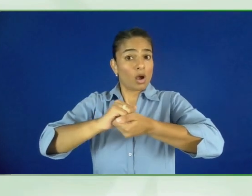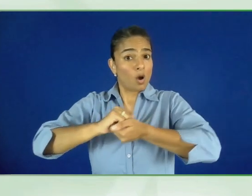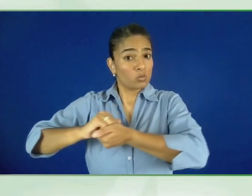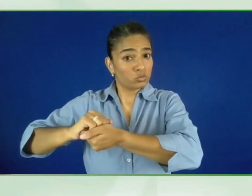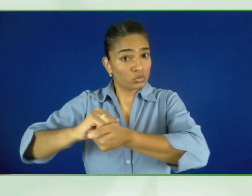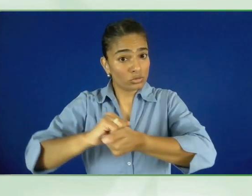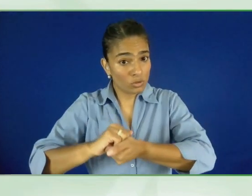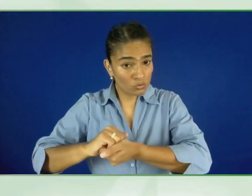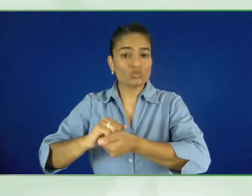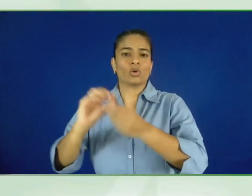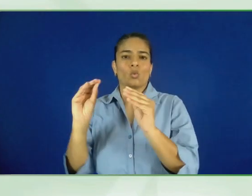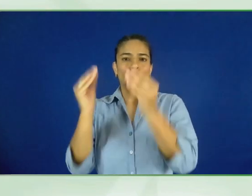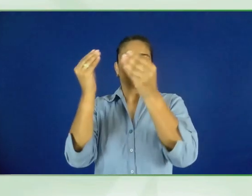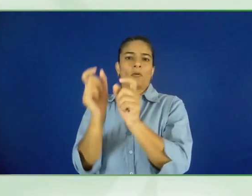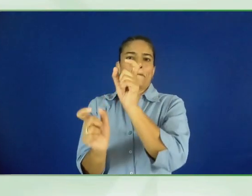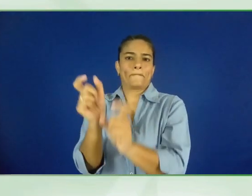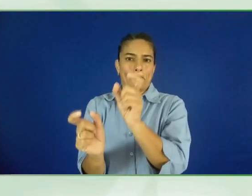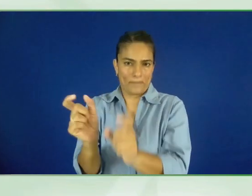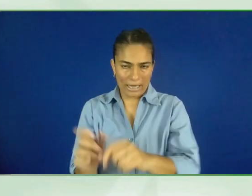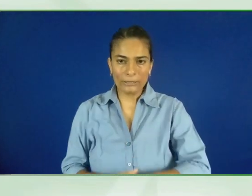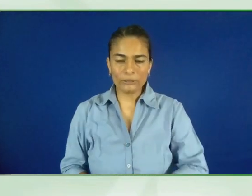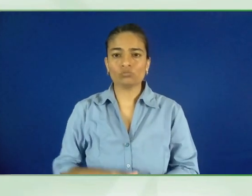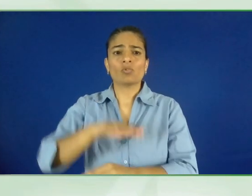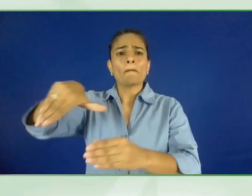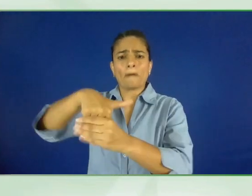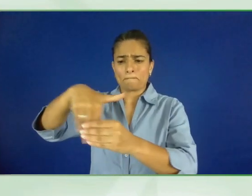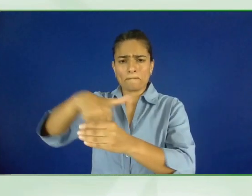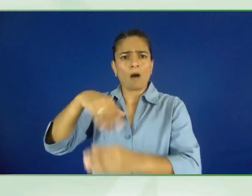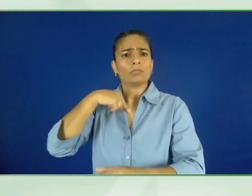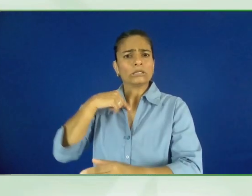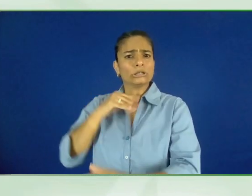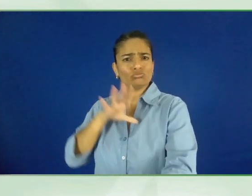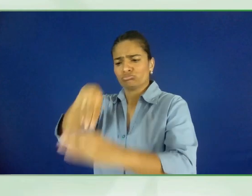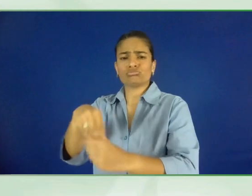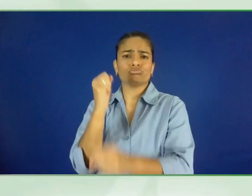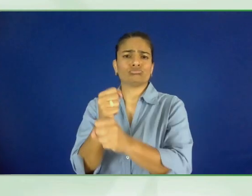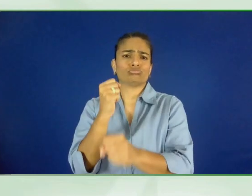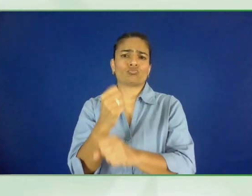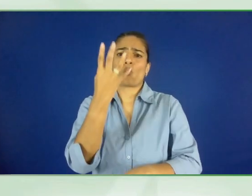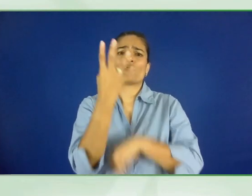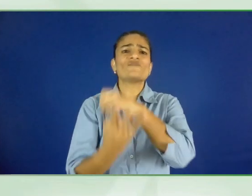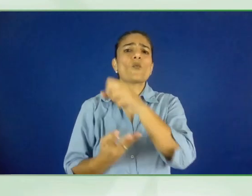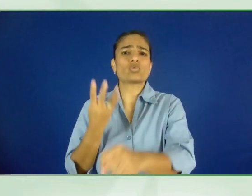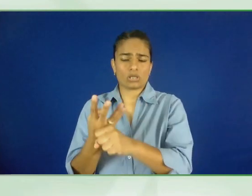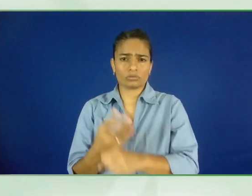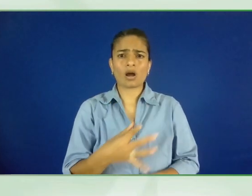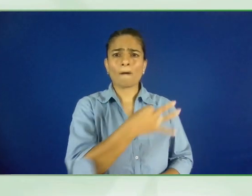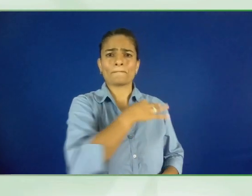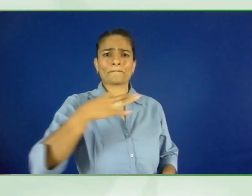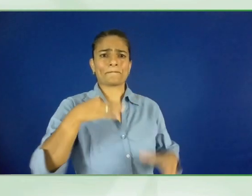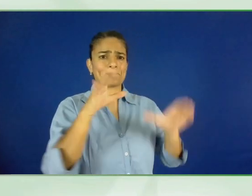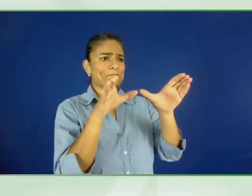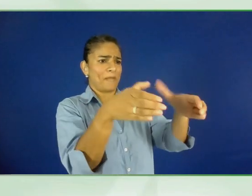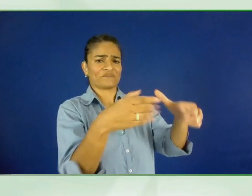I have been working for 4 years as an employment consultant in the private sector, which has also given me